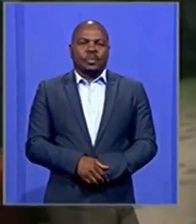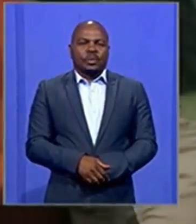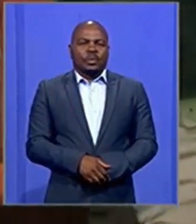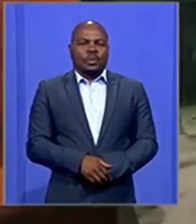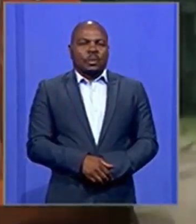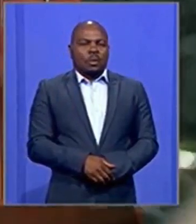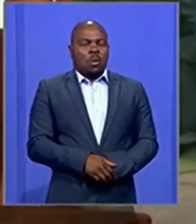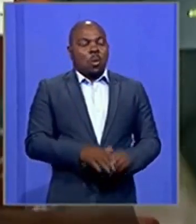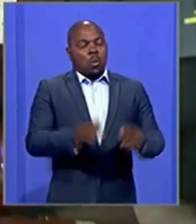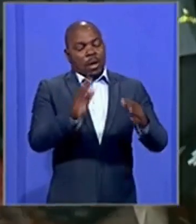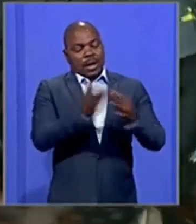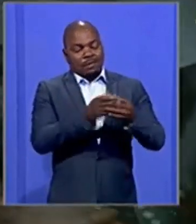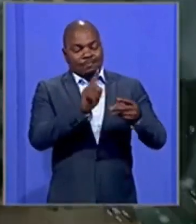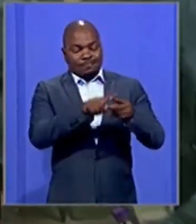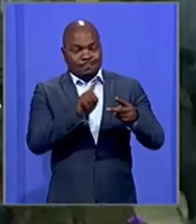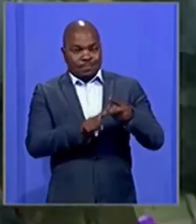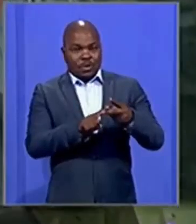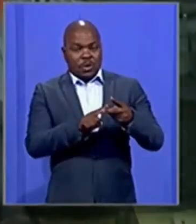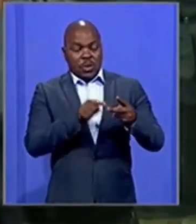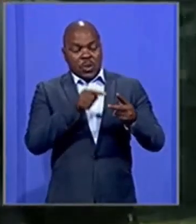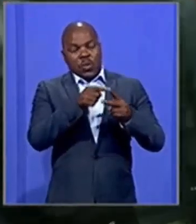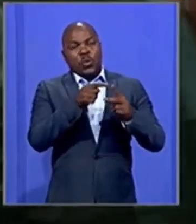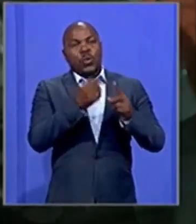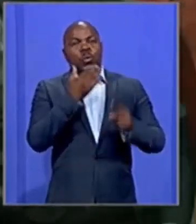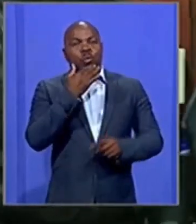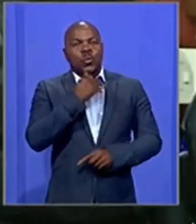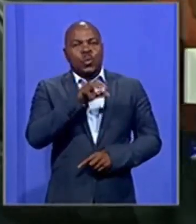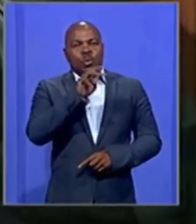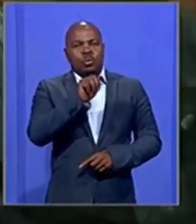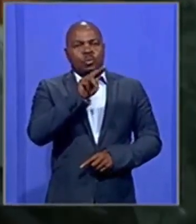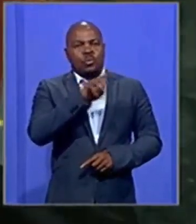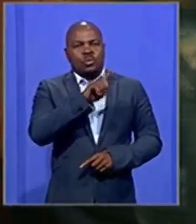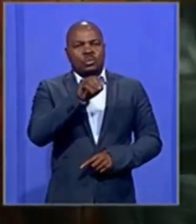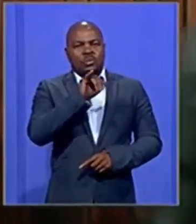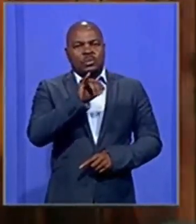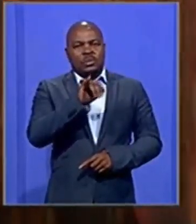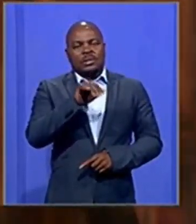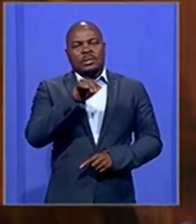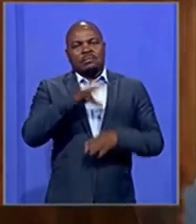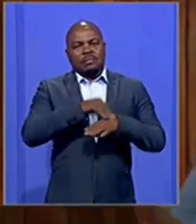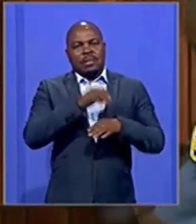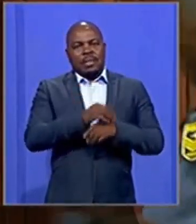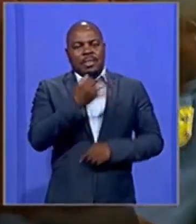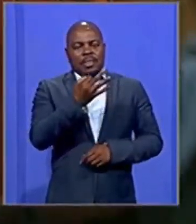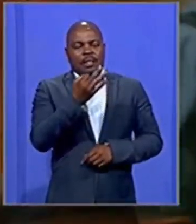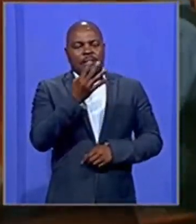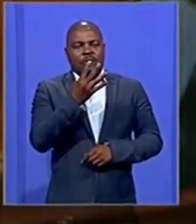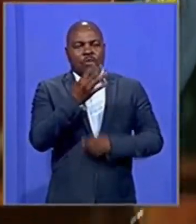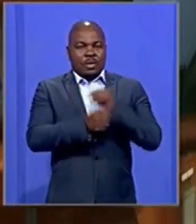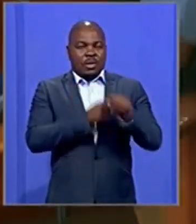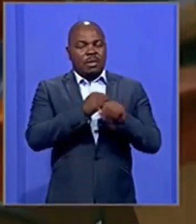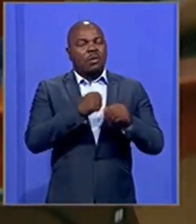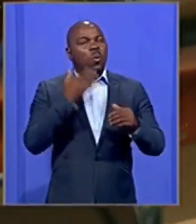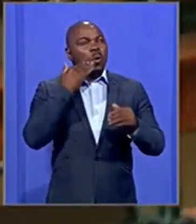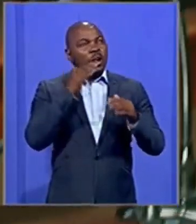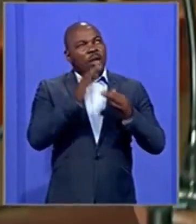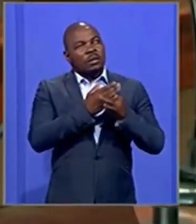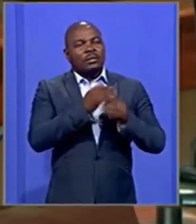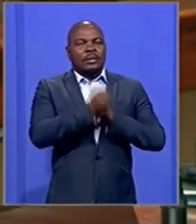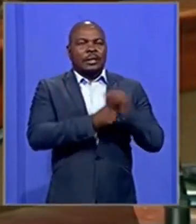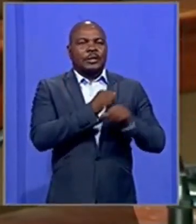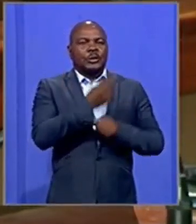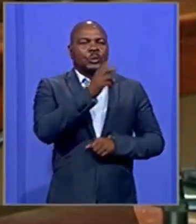Ditatofatšo tše ka bobedi kgahlanong le Muzi Sibiya wa mengwage 34 ke tša ngwageng wa 2019 le 2020.